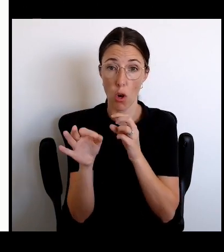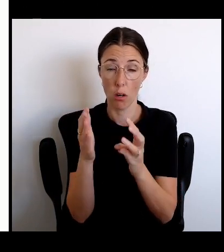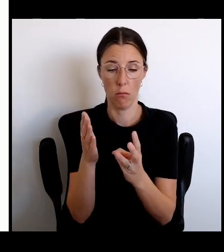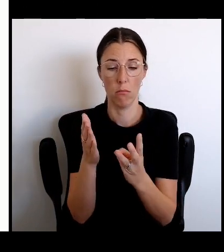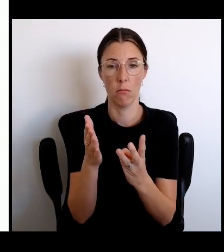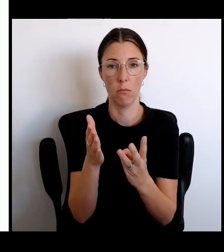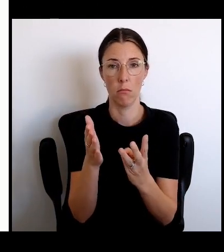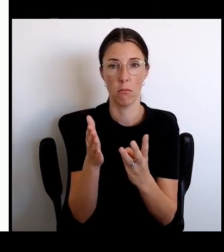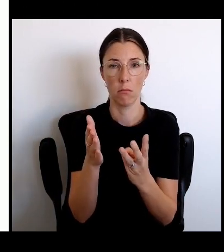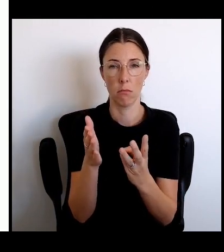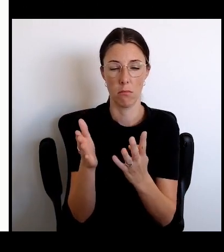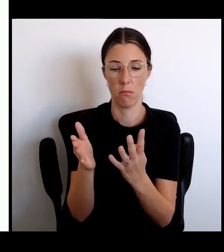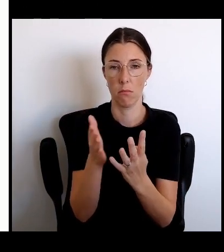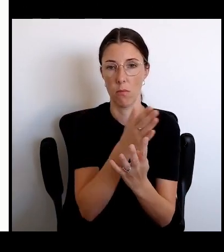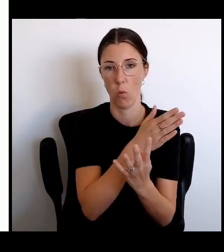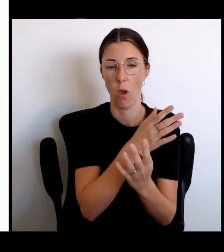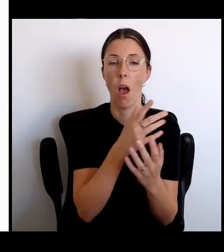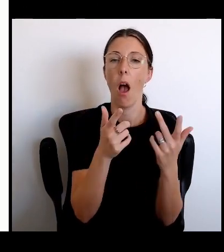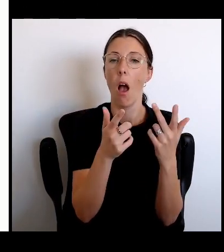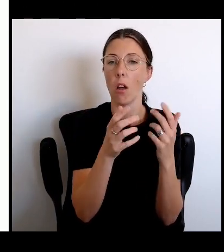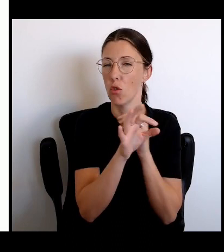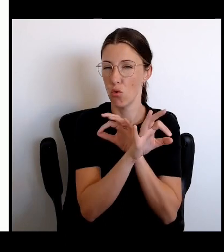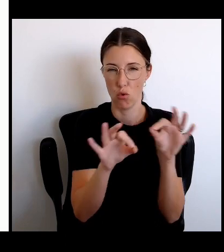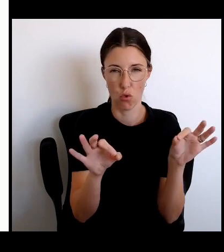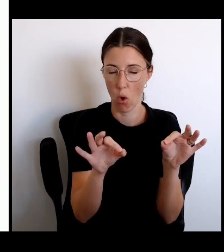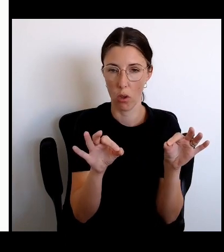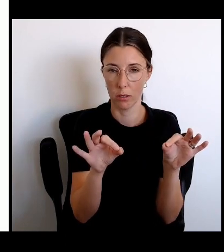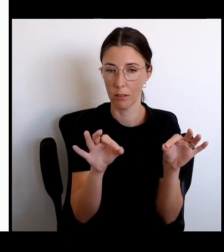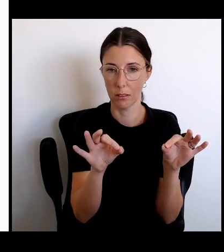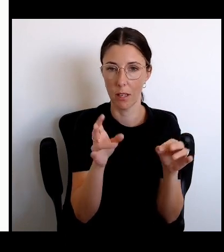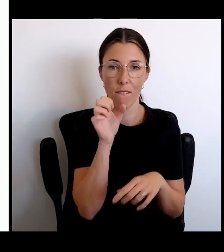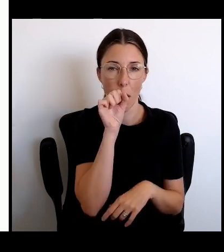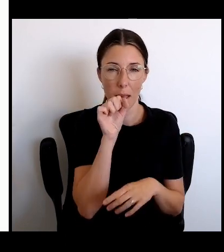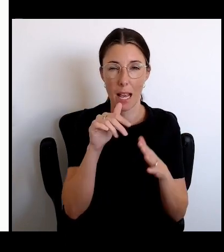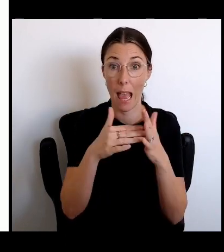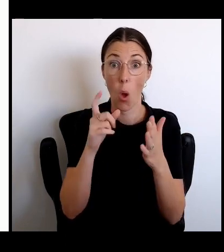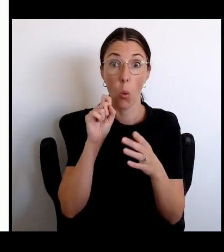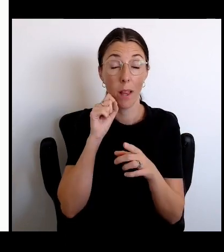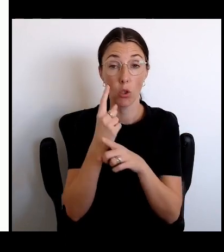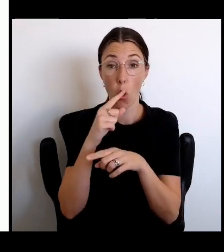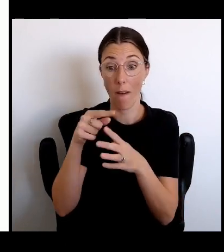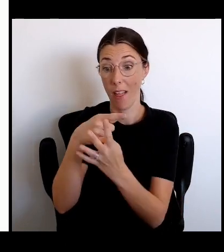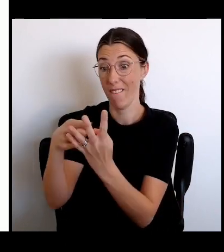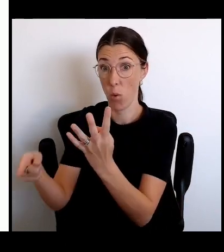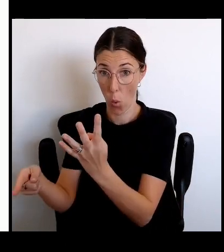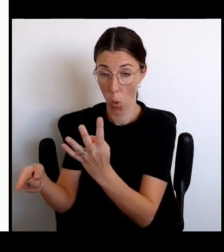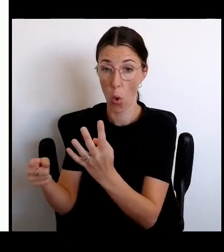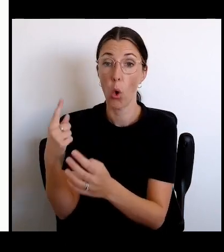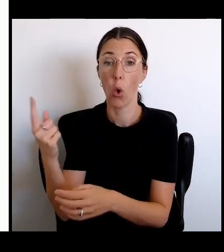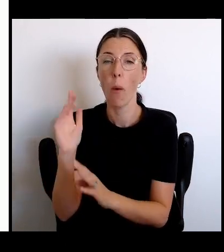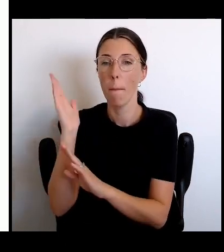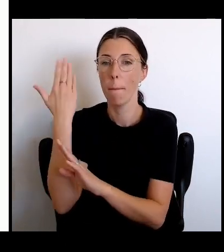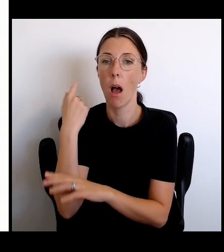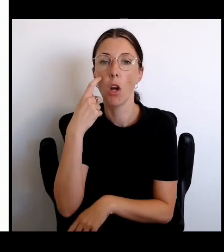4 segments who sit on the other side of that dotted line, if you like, who've tried vaping before, and share with you where they're at